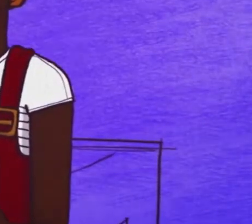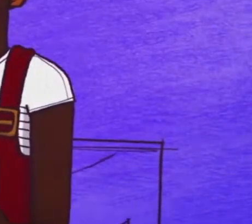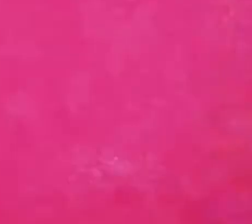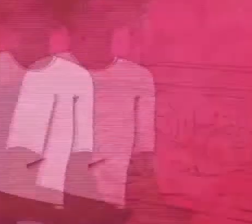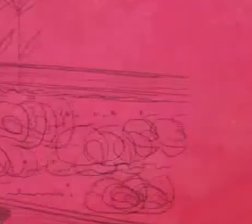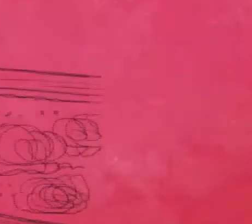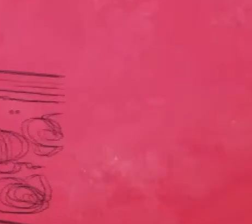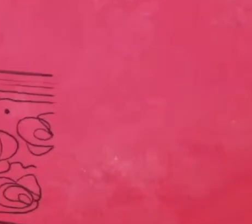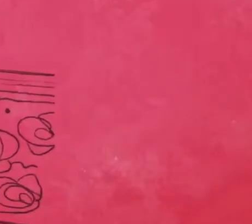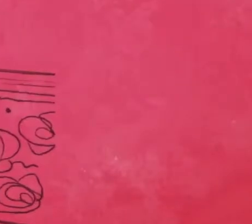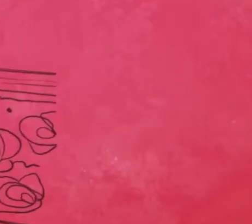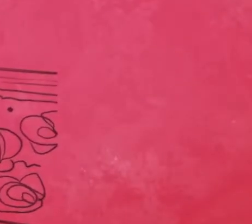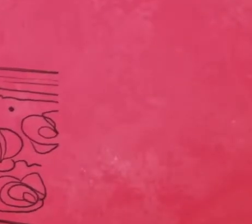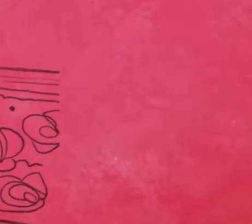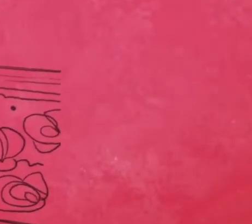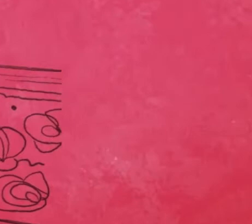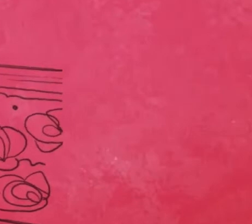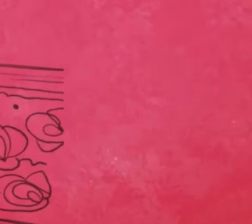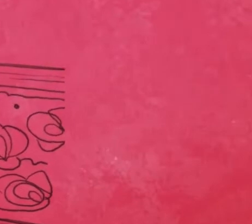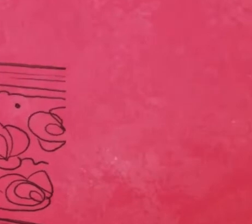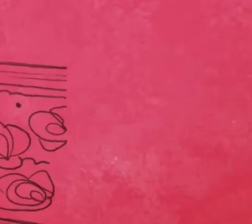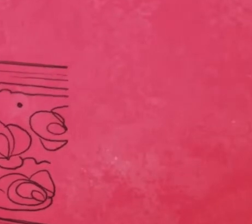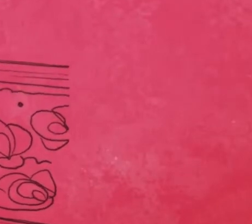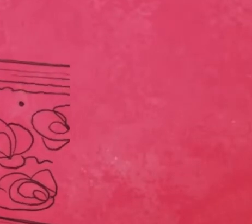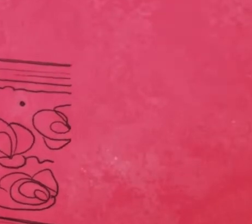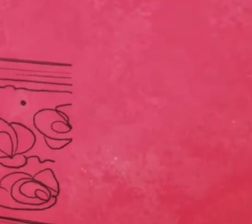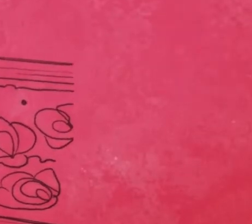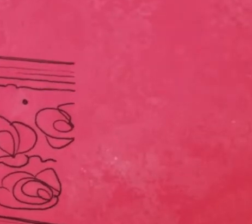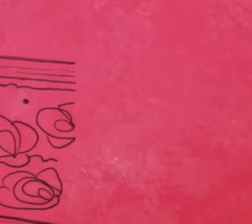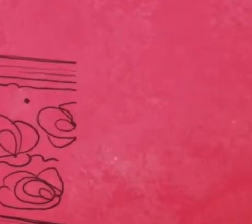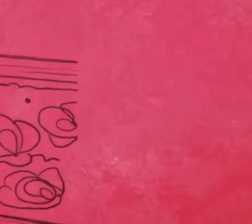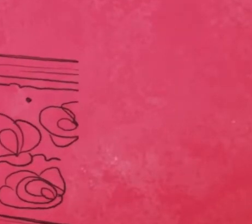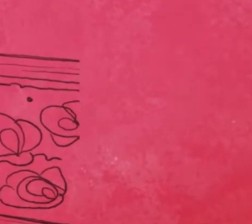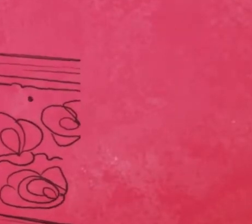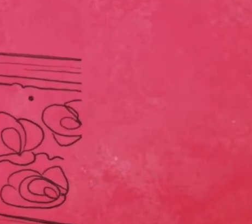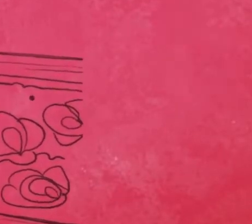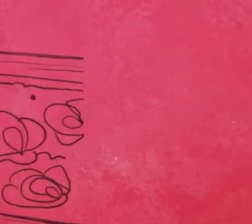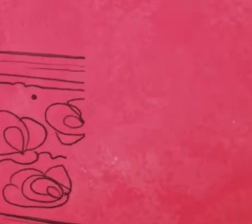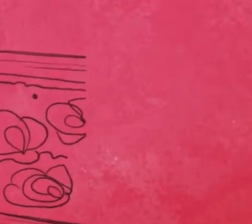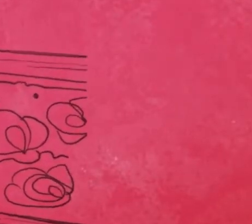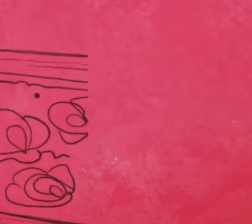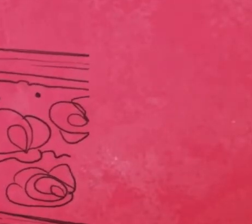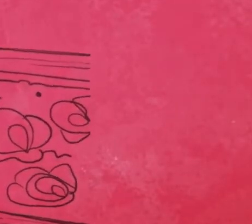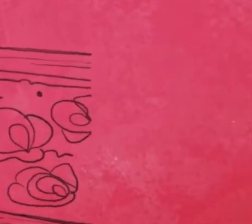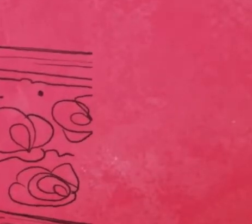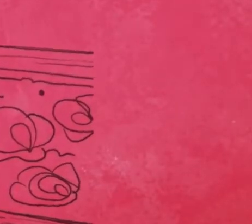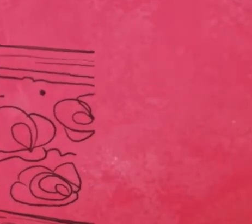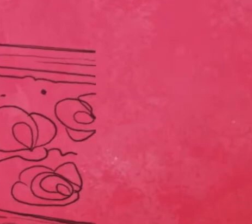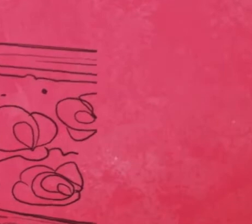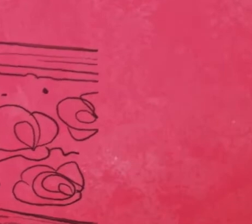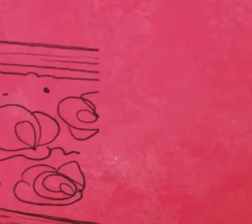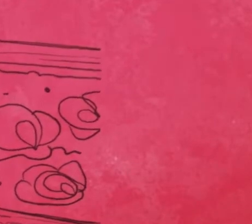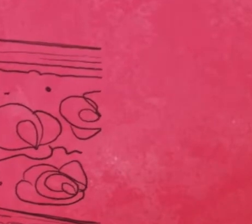power. That's why we launched our Black Possibility Survey. We know that together, we can be louder. When